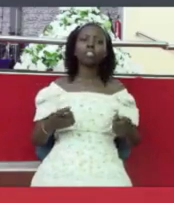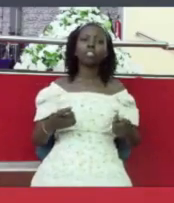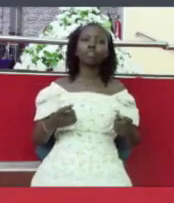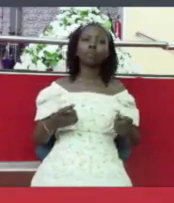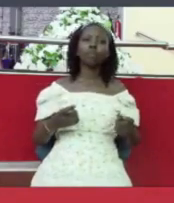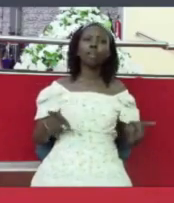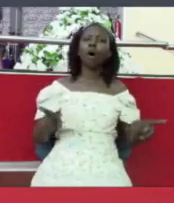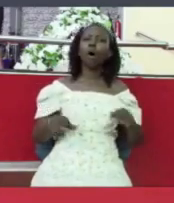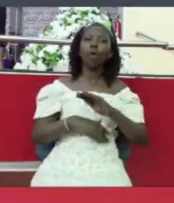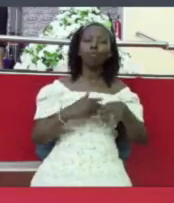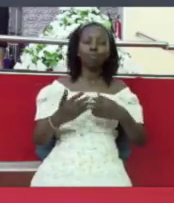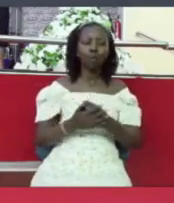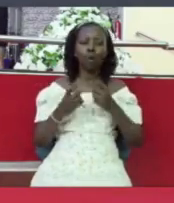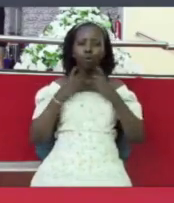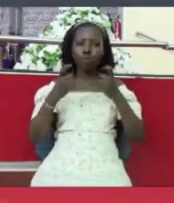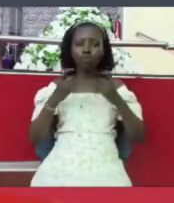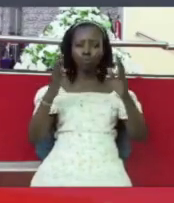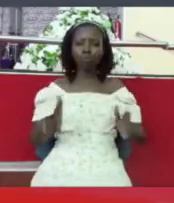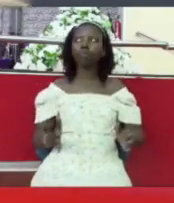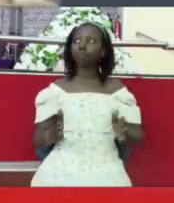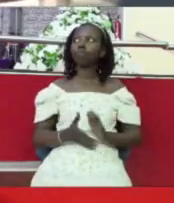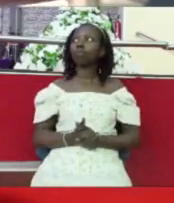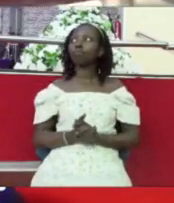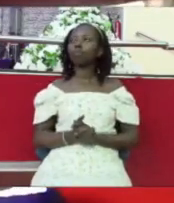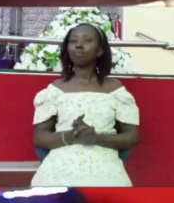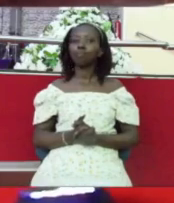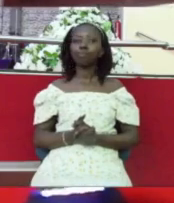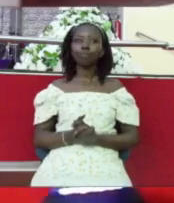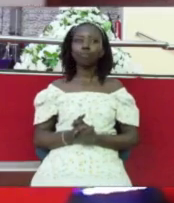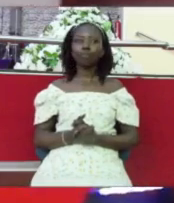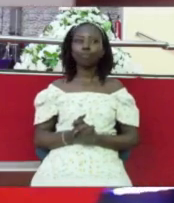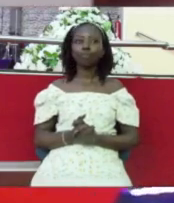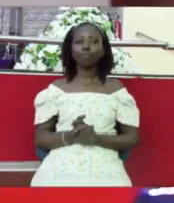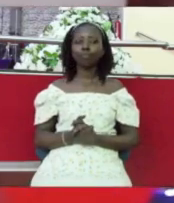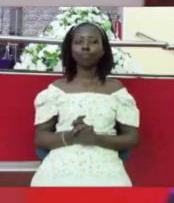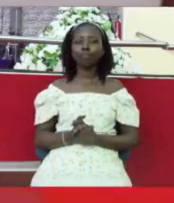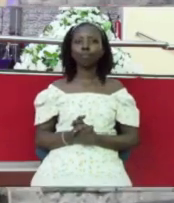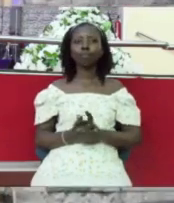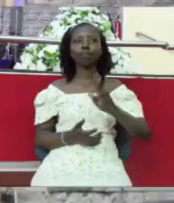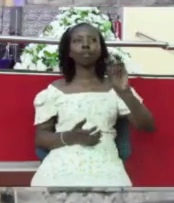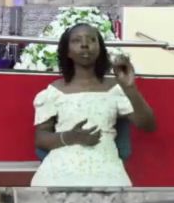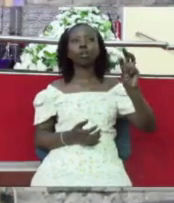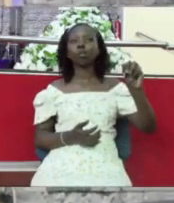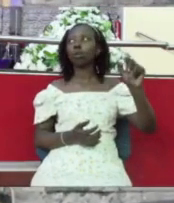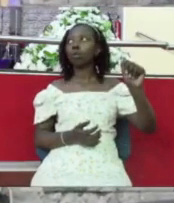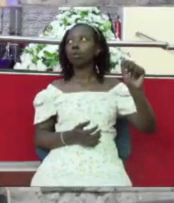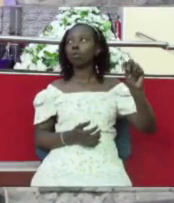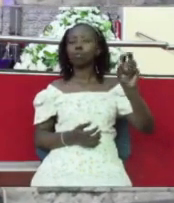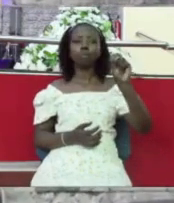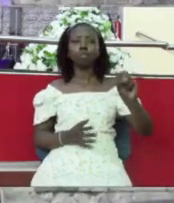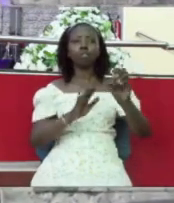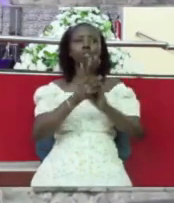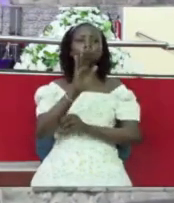slothful sinners. Ya kwamba sisi wote tumepotelea katika dhambi, hakuna mwenye haki pale. Romans chapter 3 verse 23. Warumi